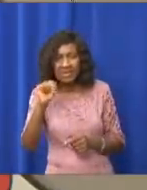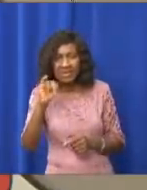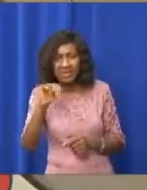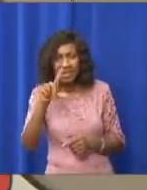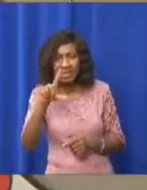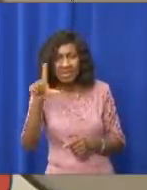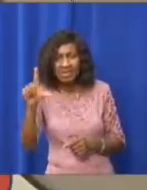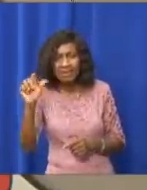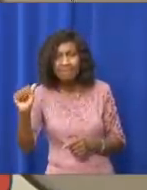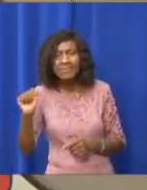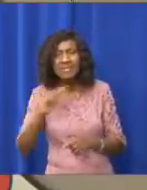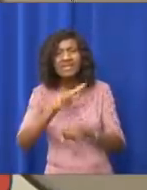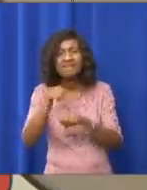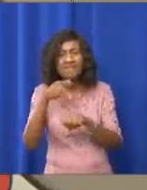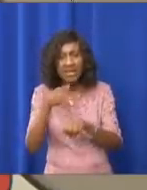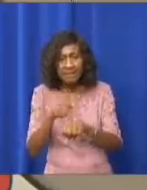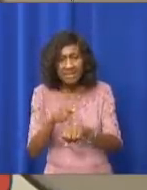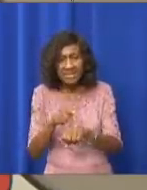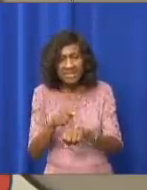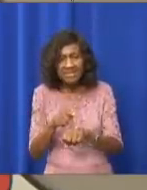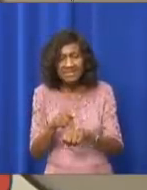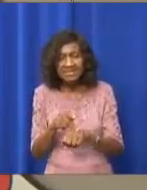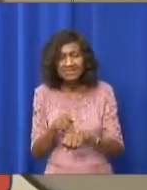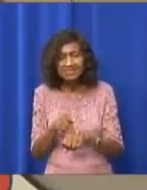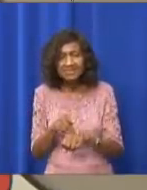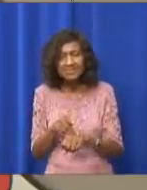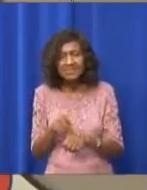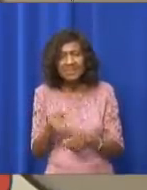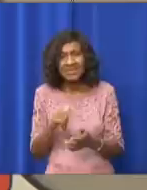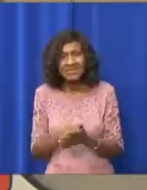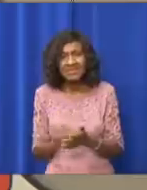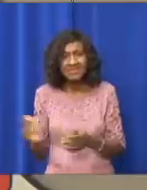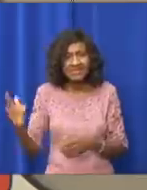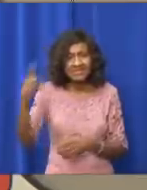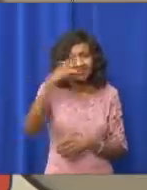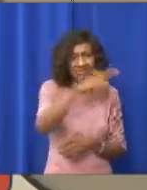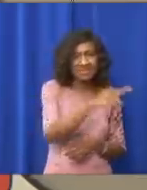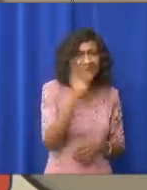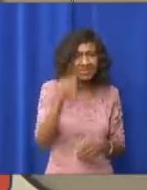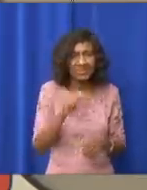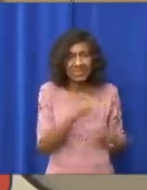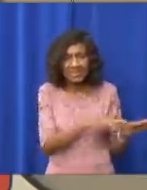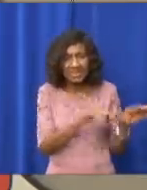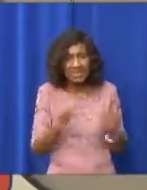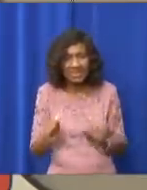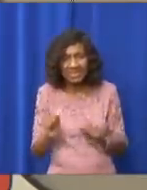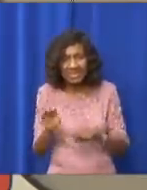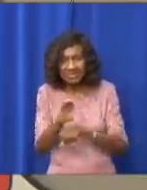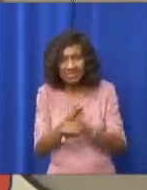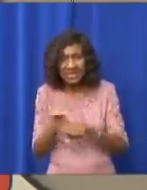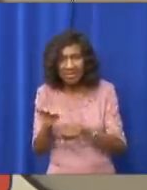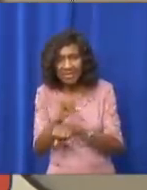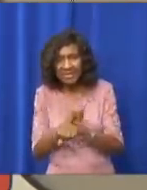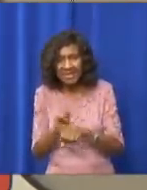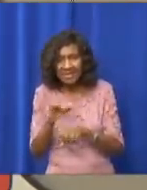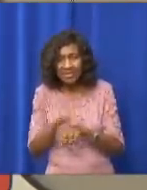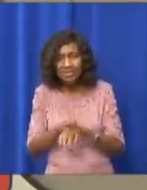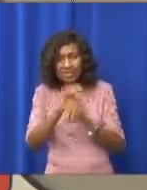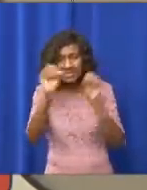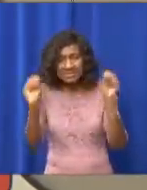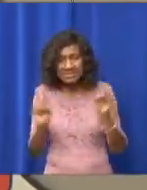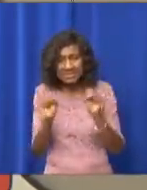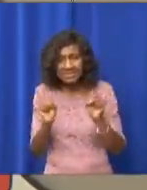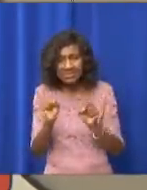agreement of the Philippines authorities for that, and this flight will depart from the Cayman Islands on